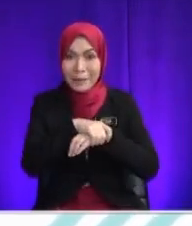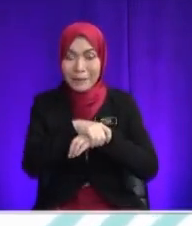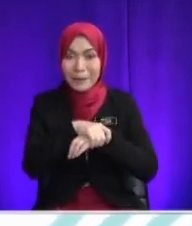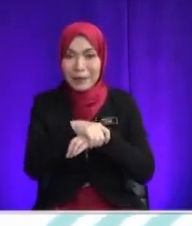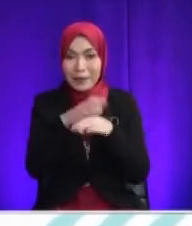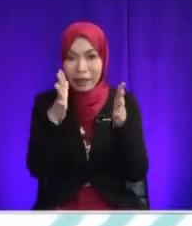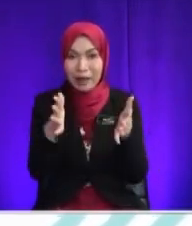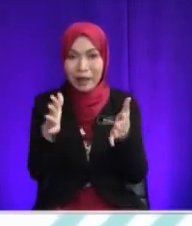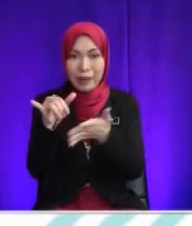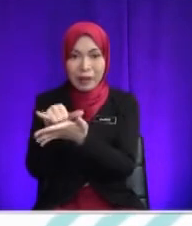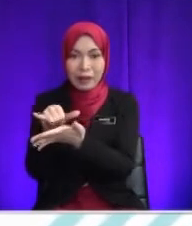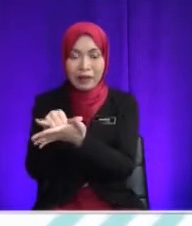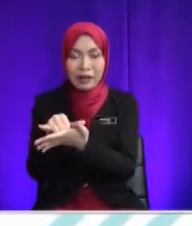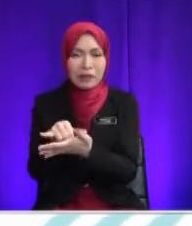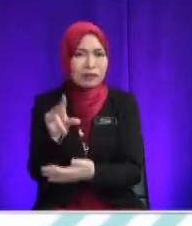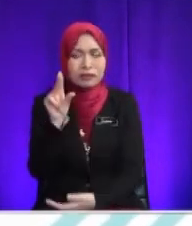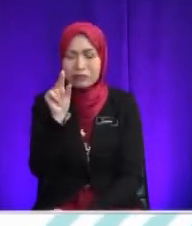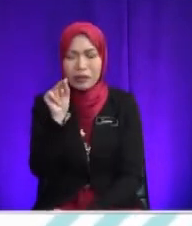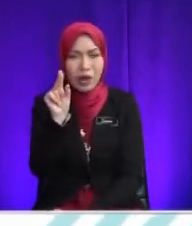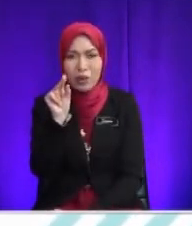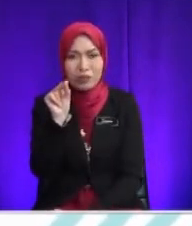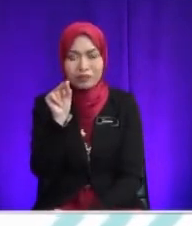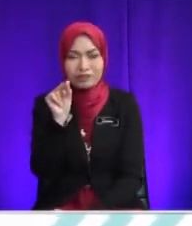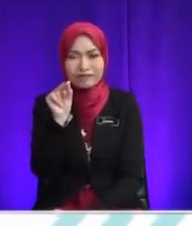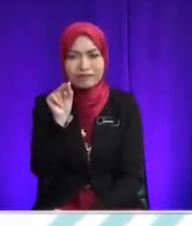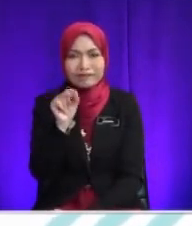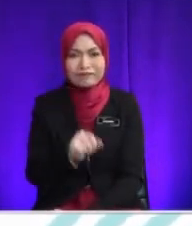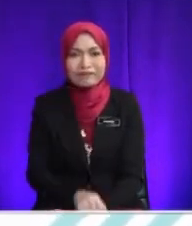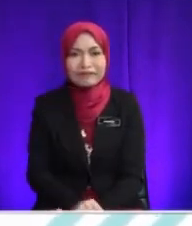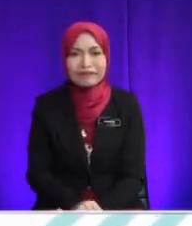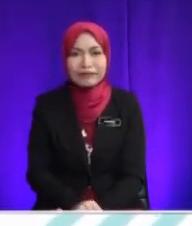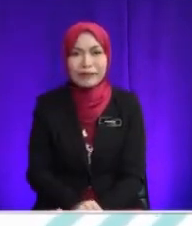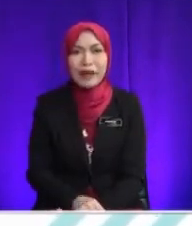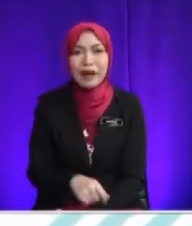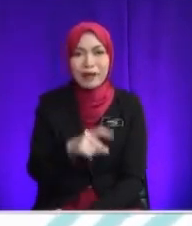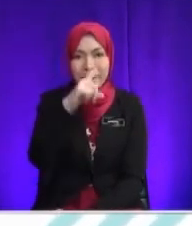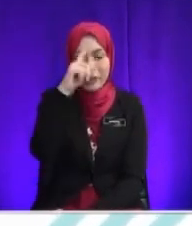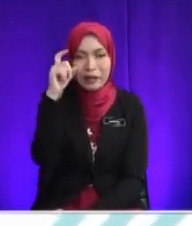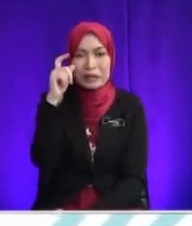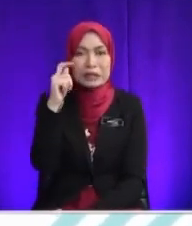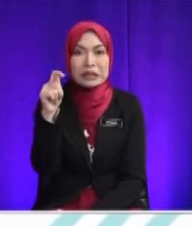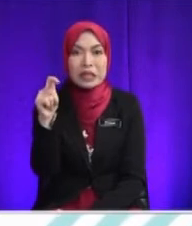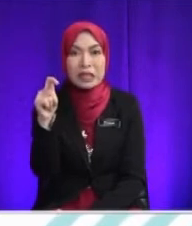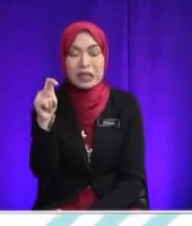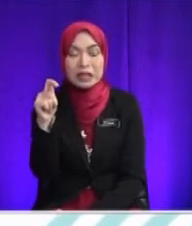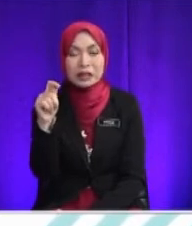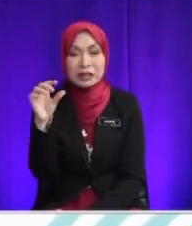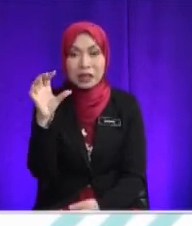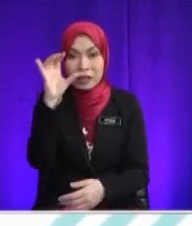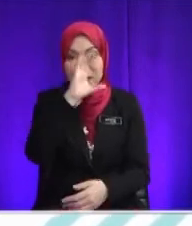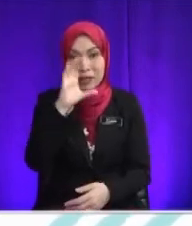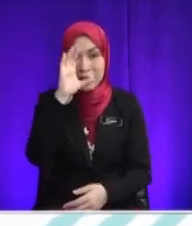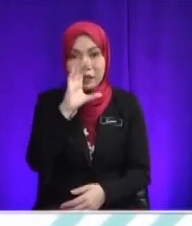No. No, because the helicopter is still on search looking for the criminals. So, C, we can maybe rule out the C.